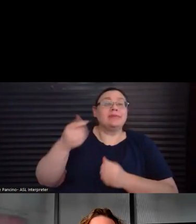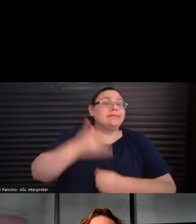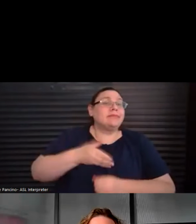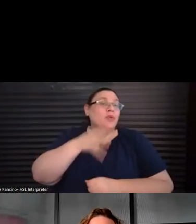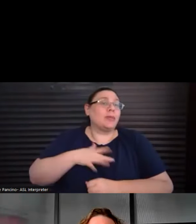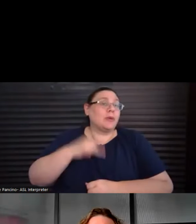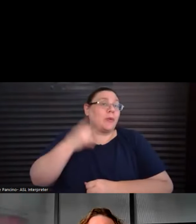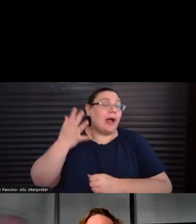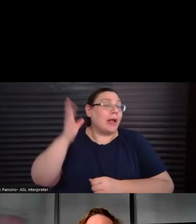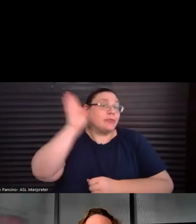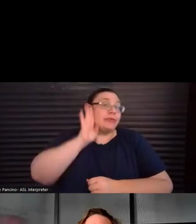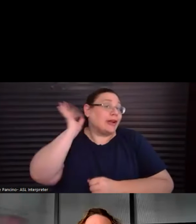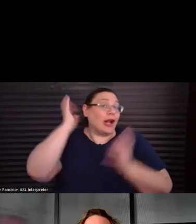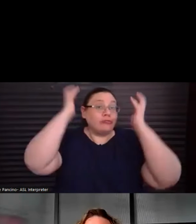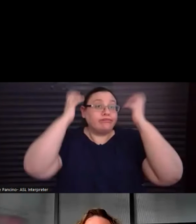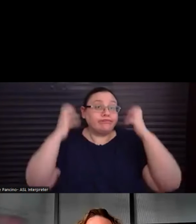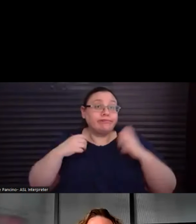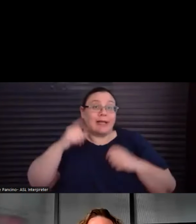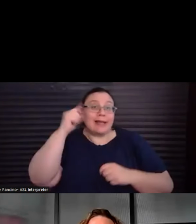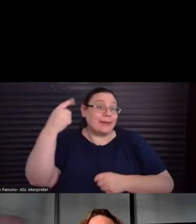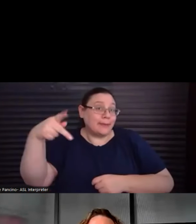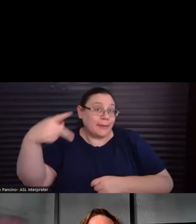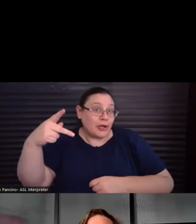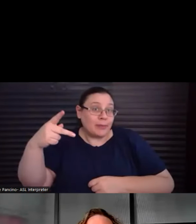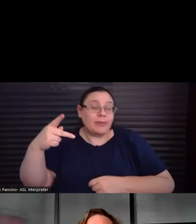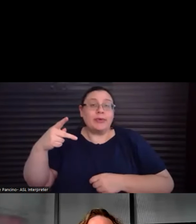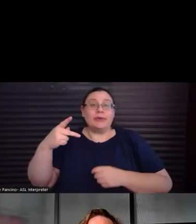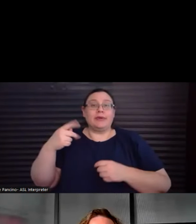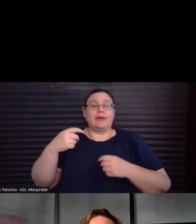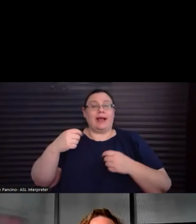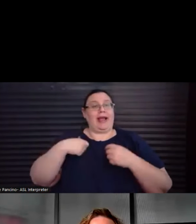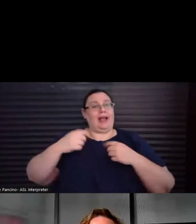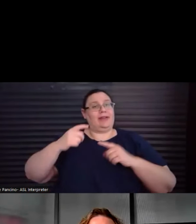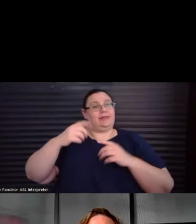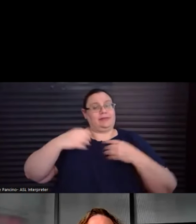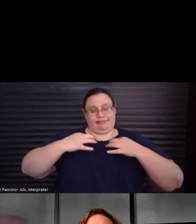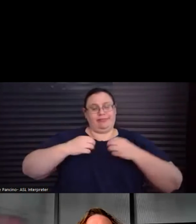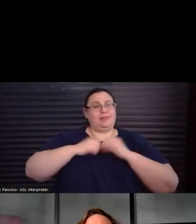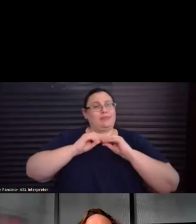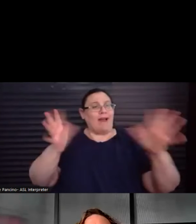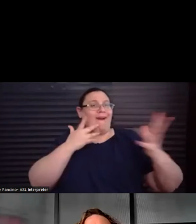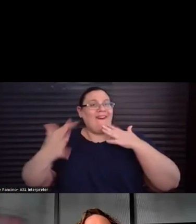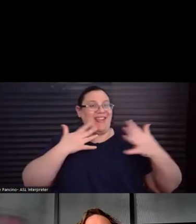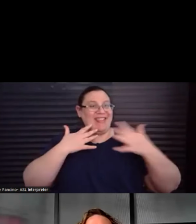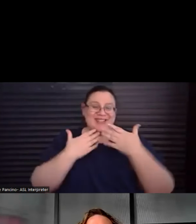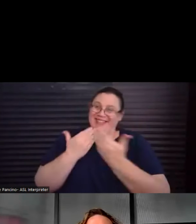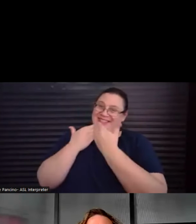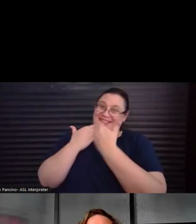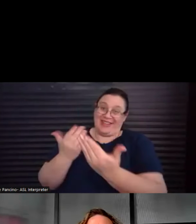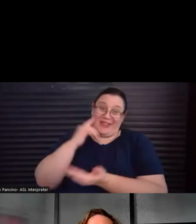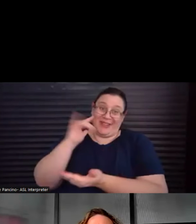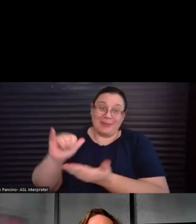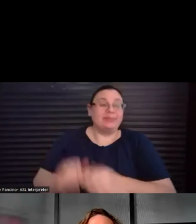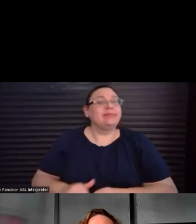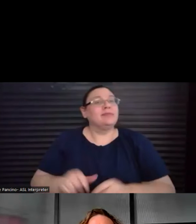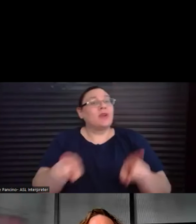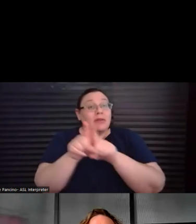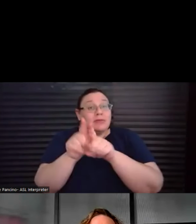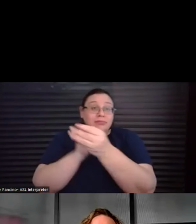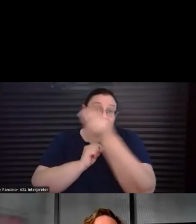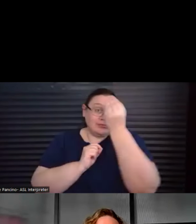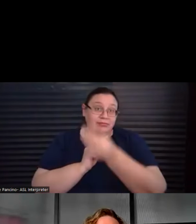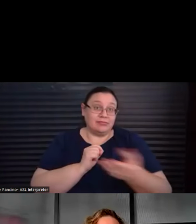hair and purple glasses, and I'm wearing a brightly colored top. So thank you for that. Also, I just want everyone to know,